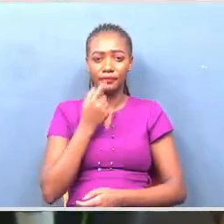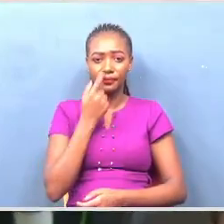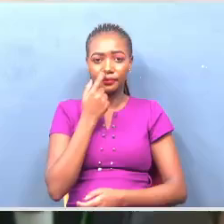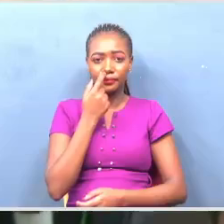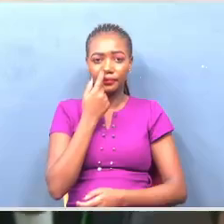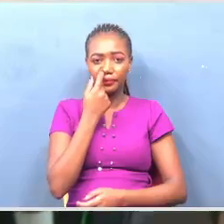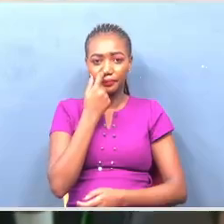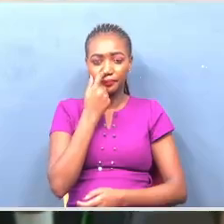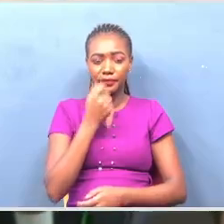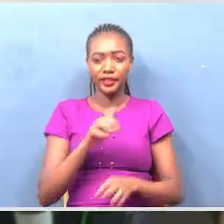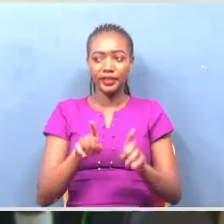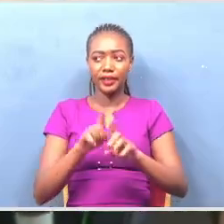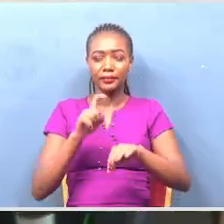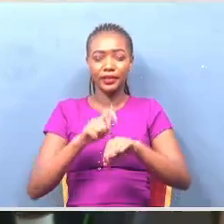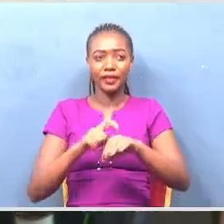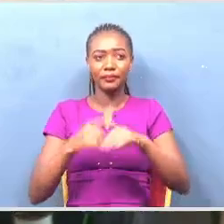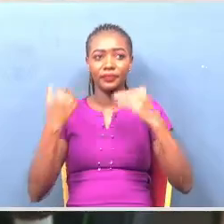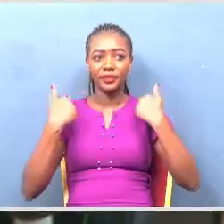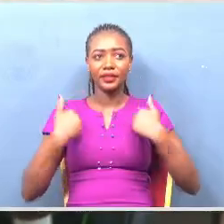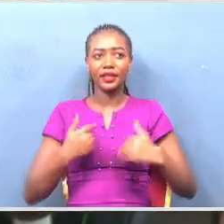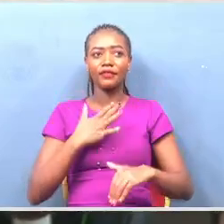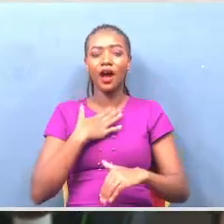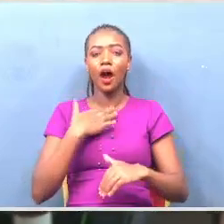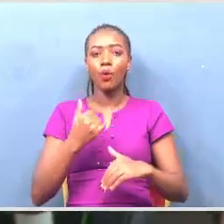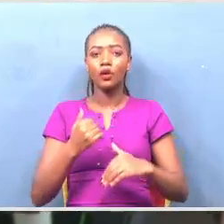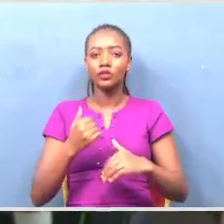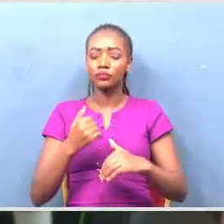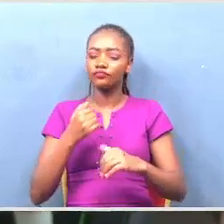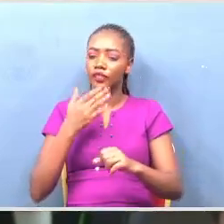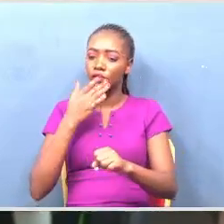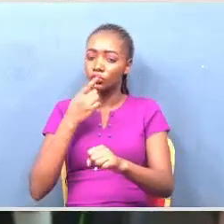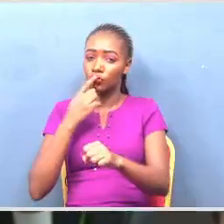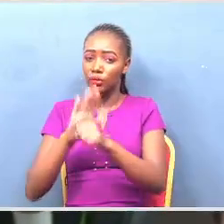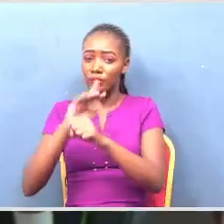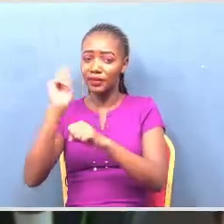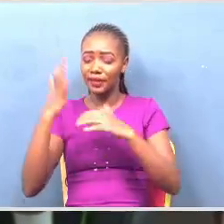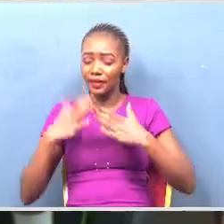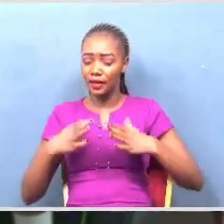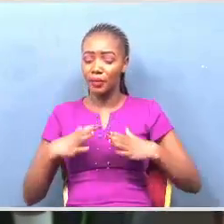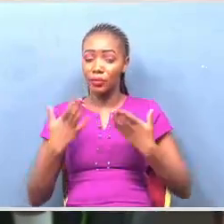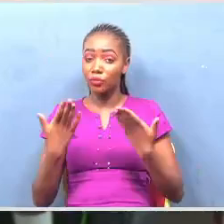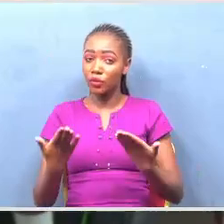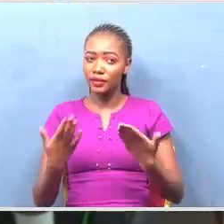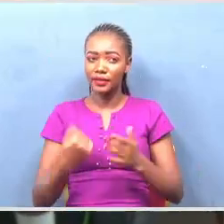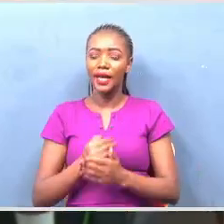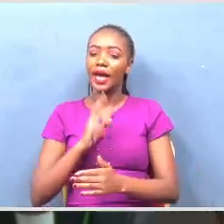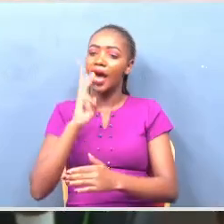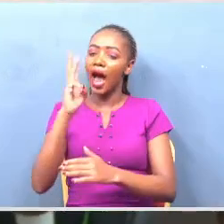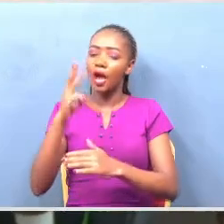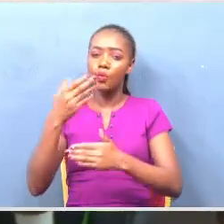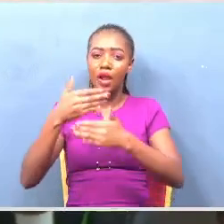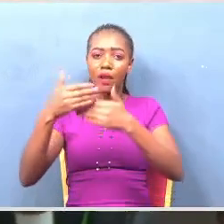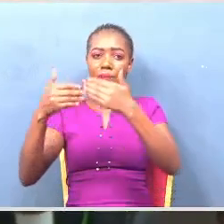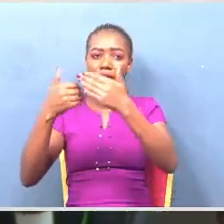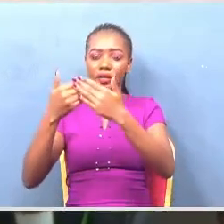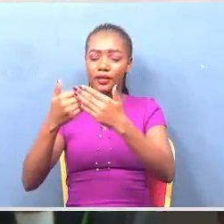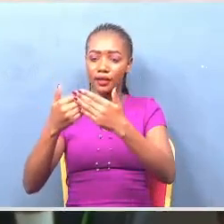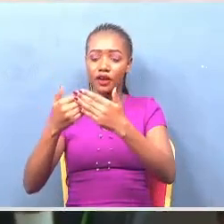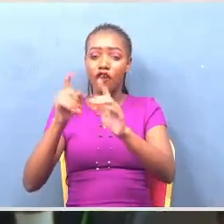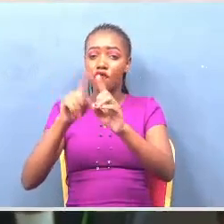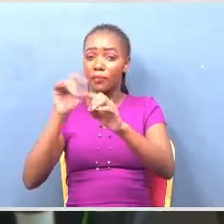And I want to commit to the people of Kenya that I will build on the